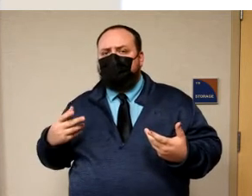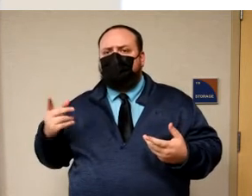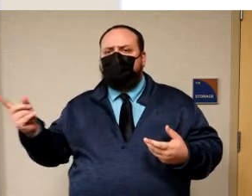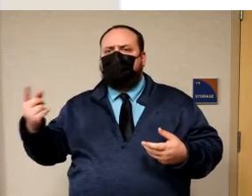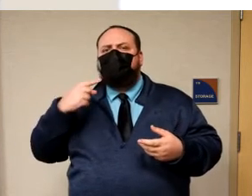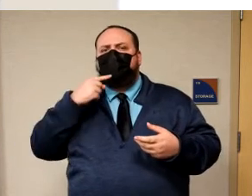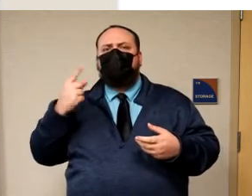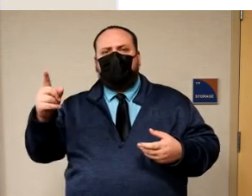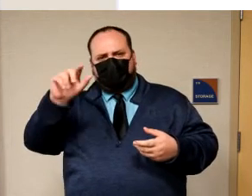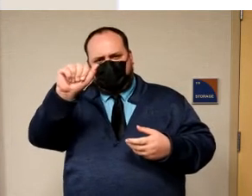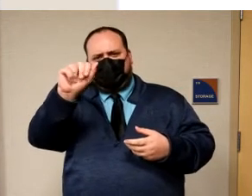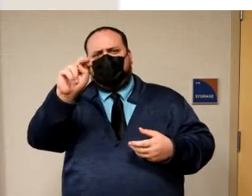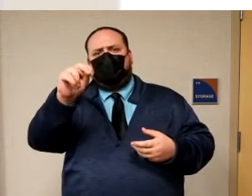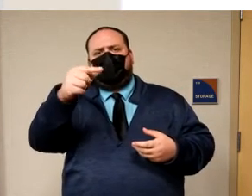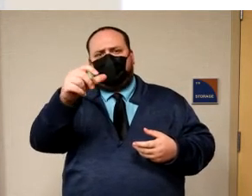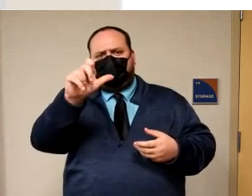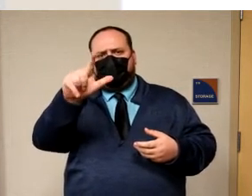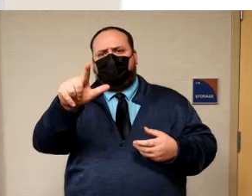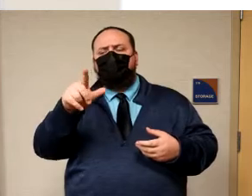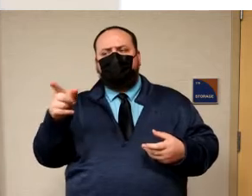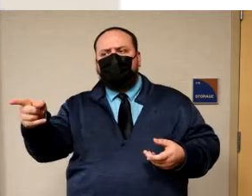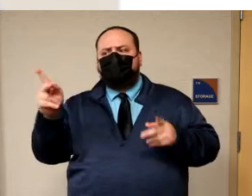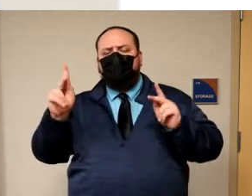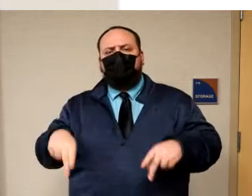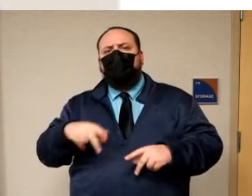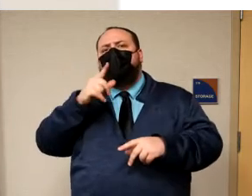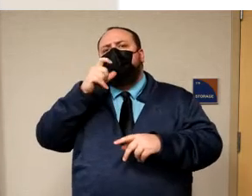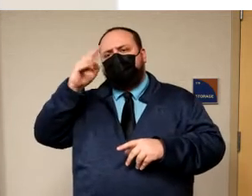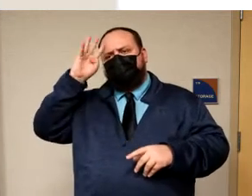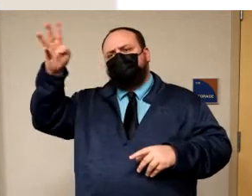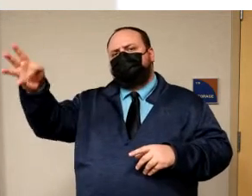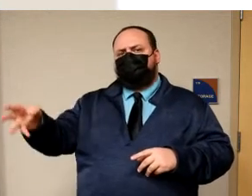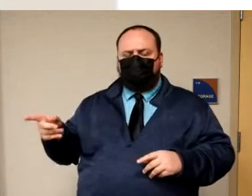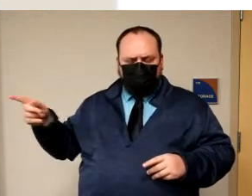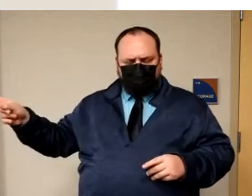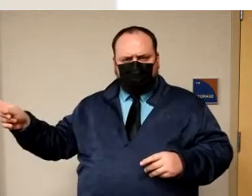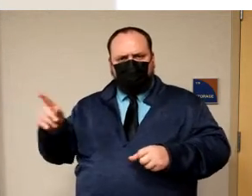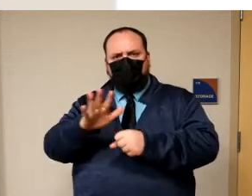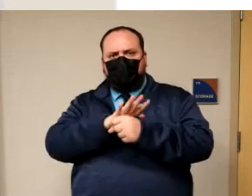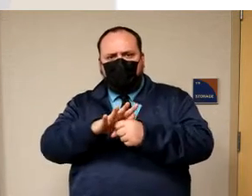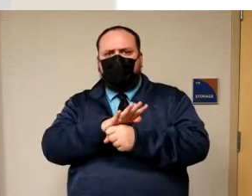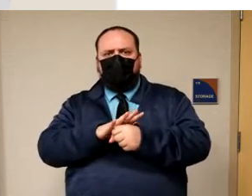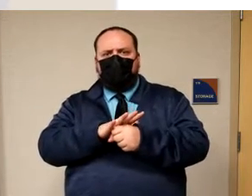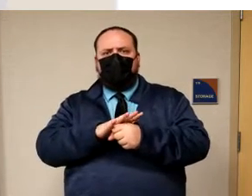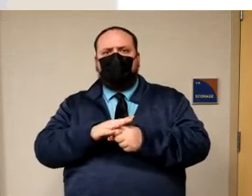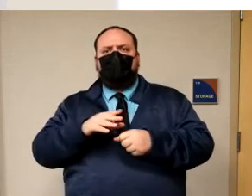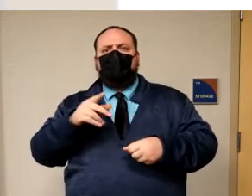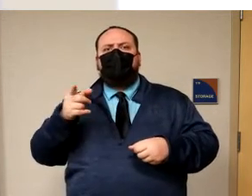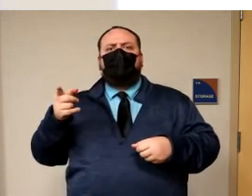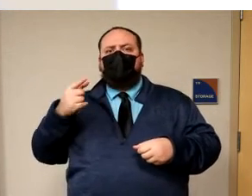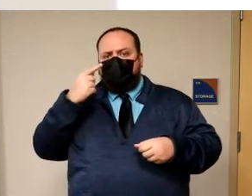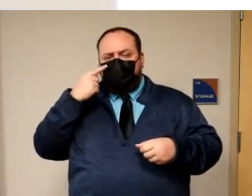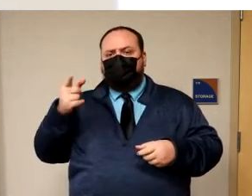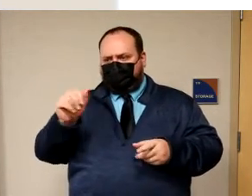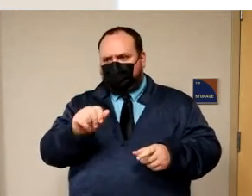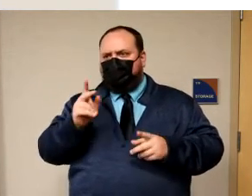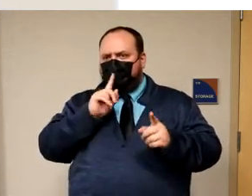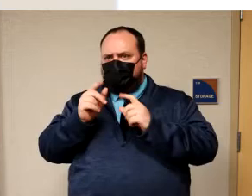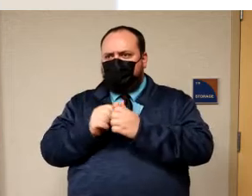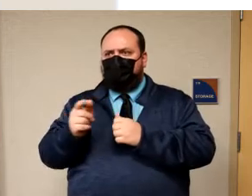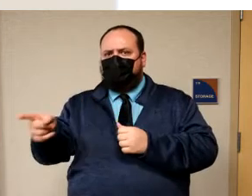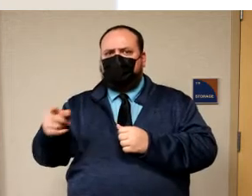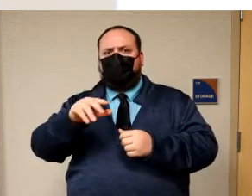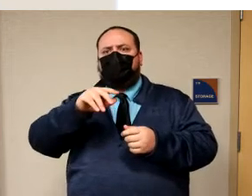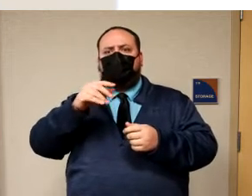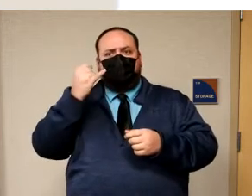Angel is here, and so he'll be able to answer any questions or comments. So I'll just move on to the public